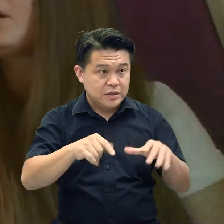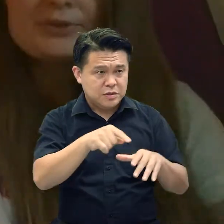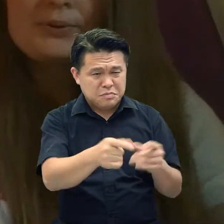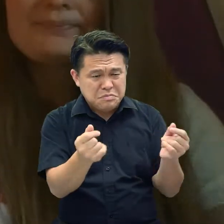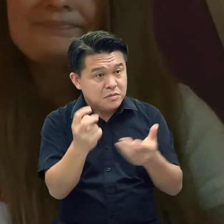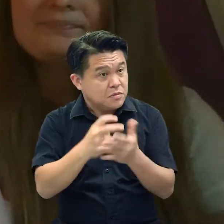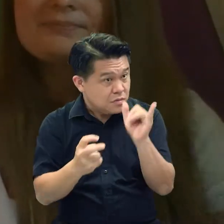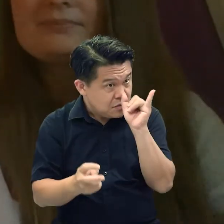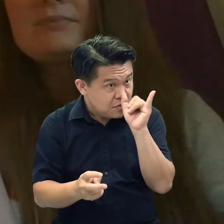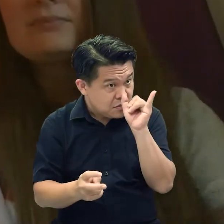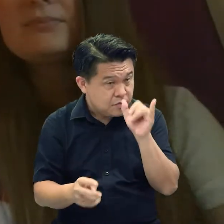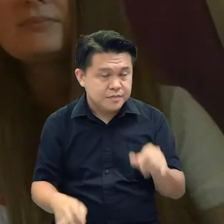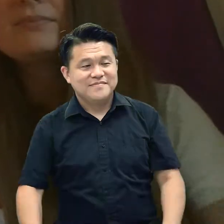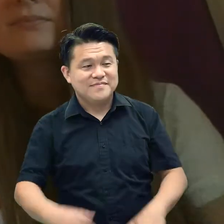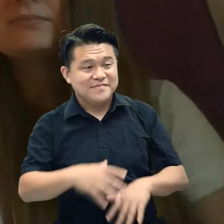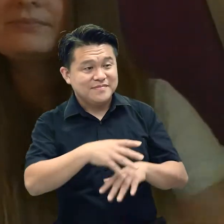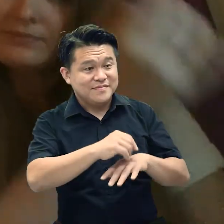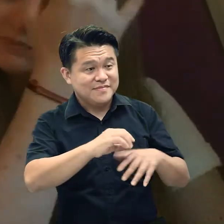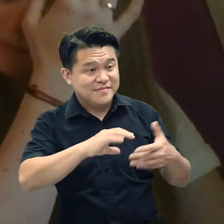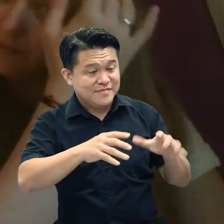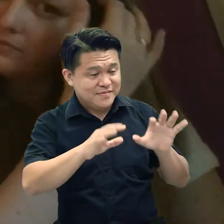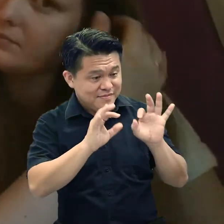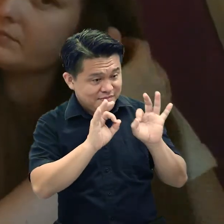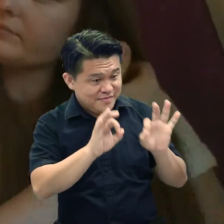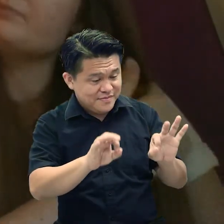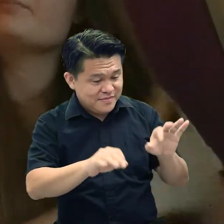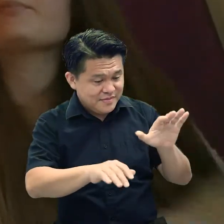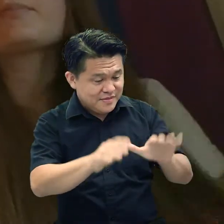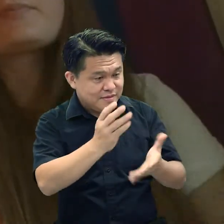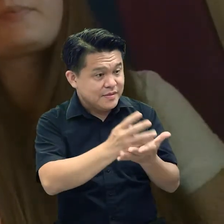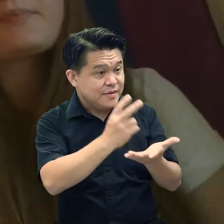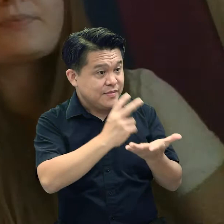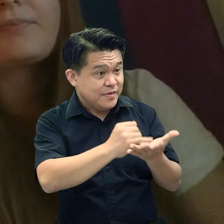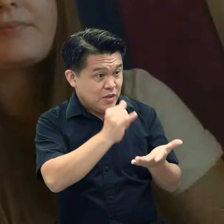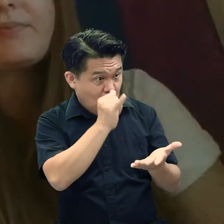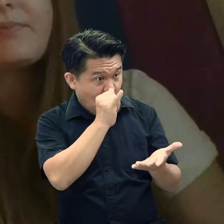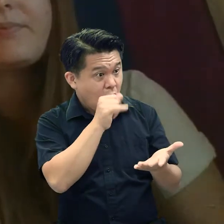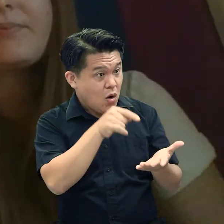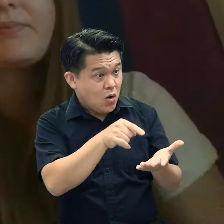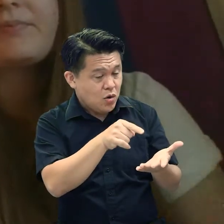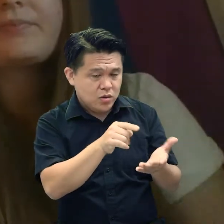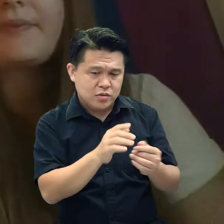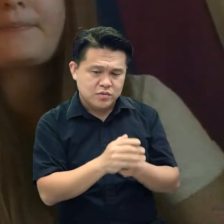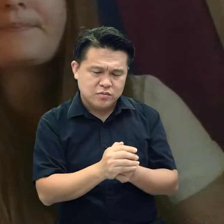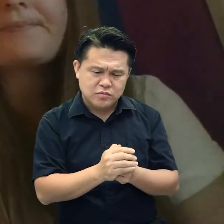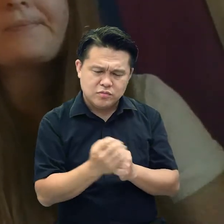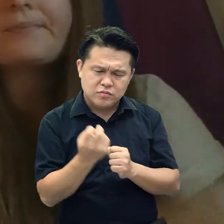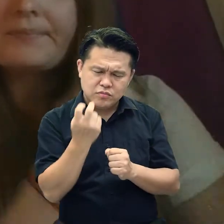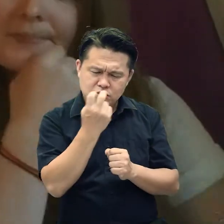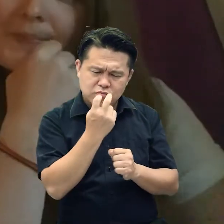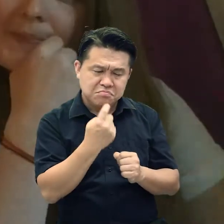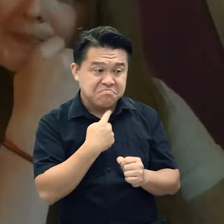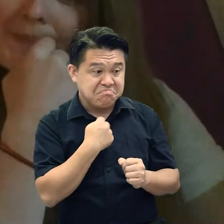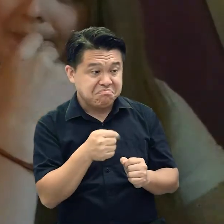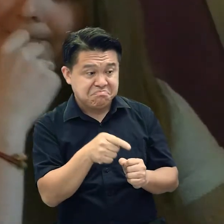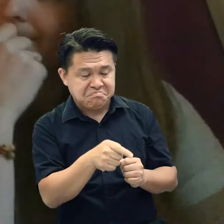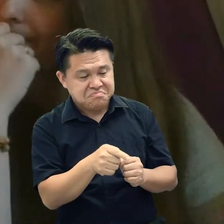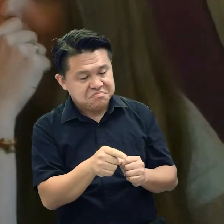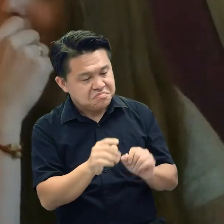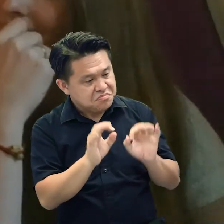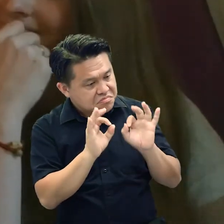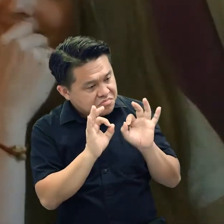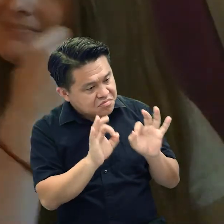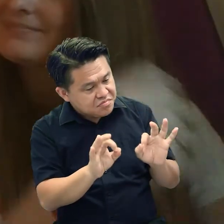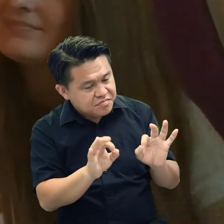Sweden? Yeah, but we do have some anti-discrimination laws in Sweden. So I did some research about